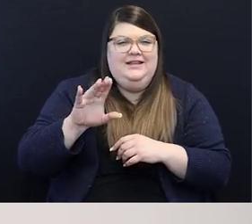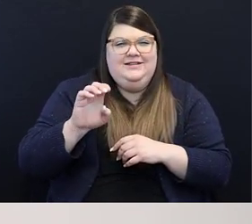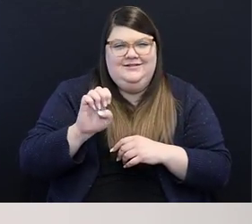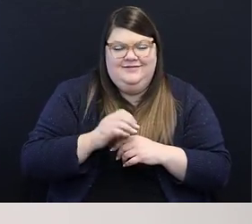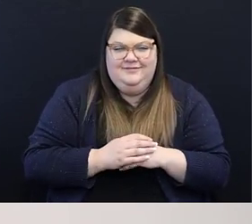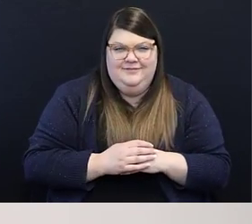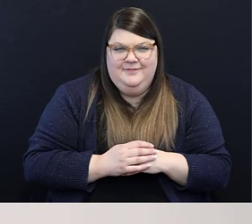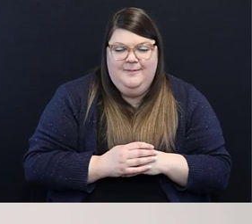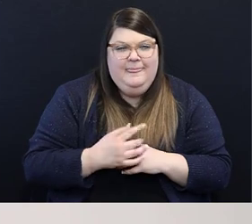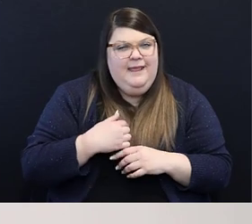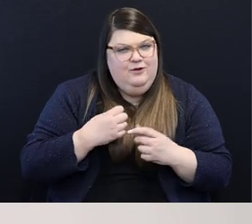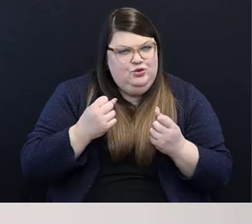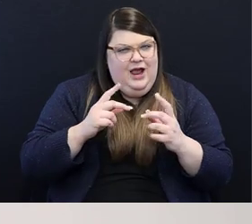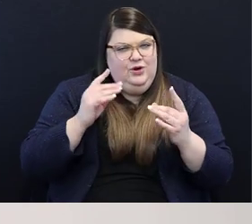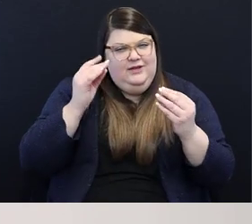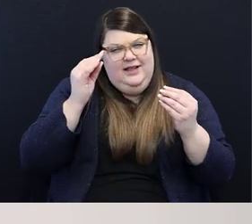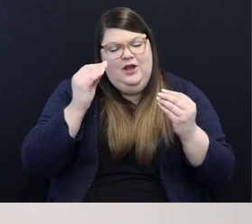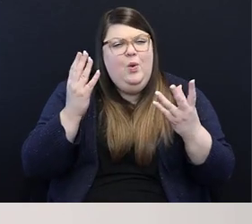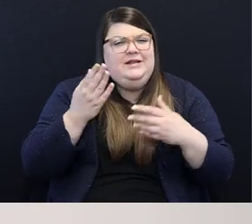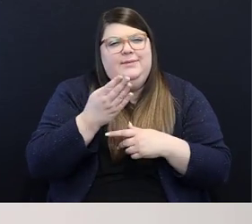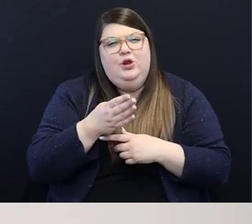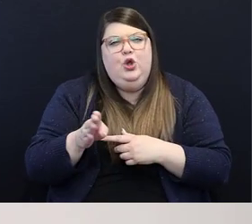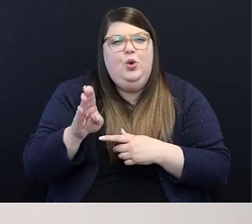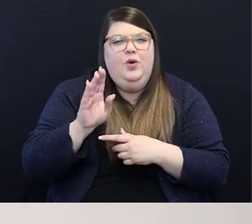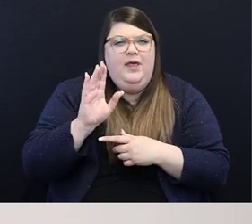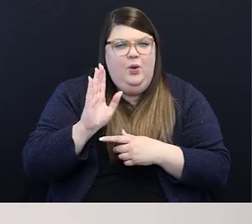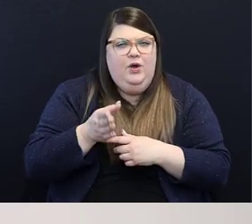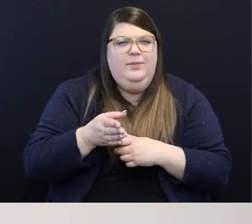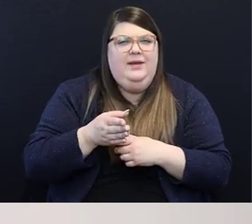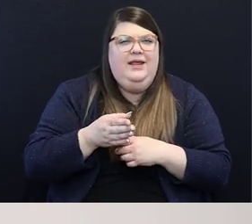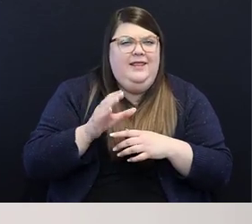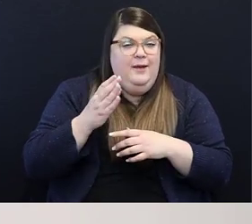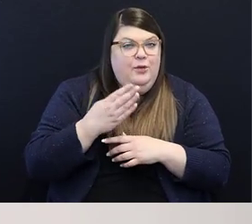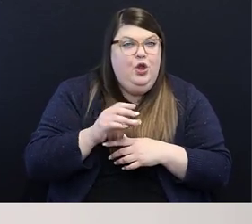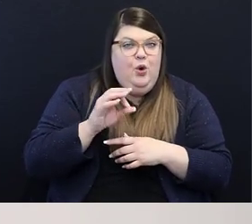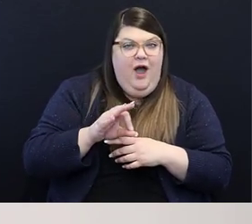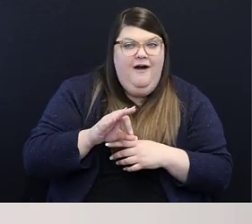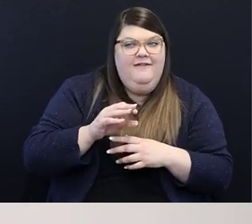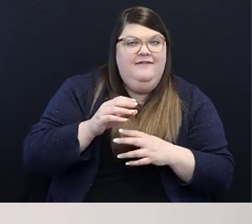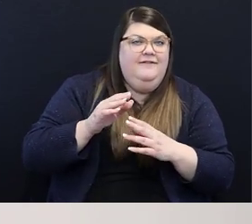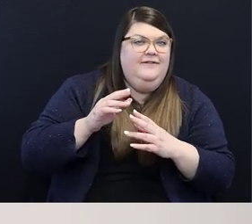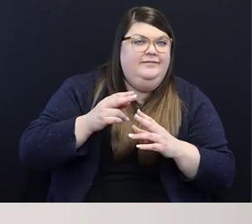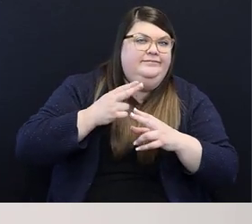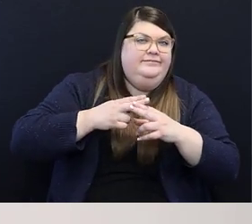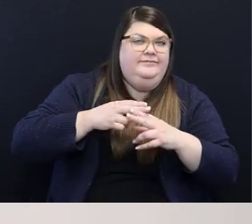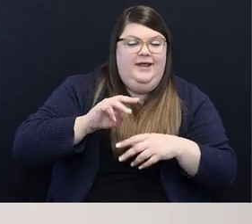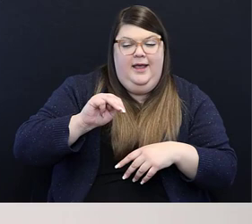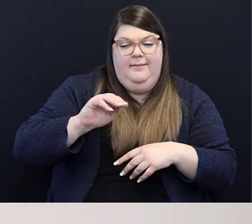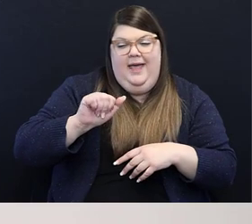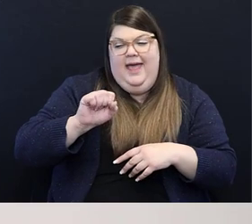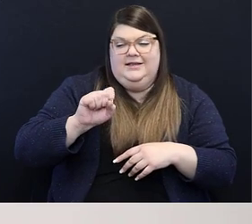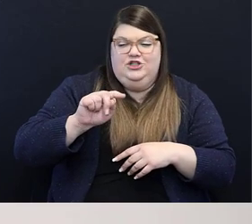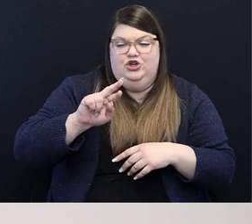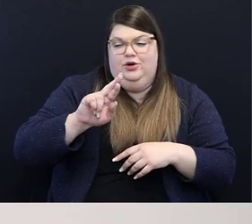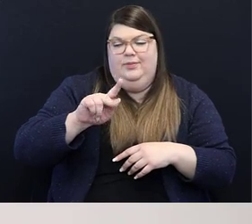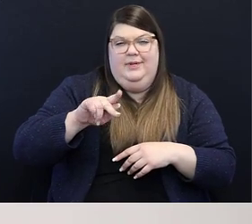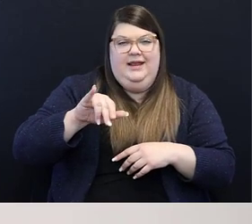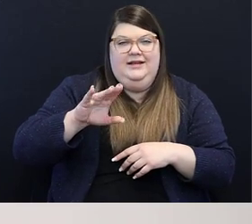I was trying to think of what's the blue that would be the blue of a masterpiece. And it felt like, you know, this French kind